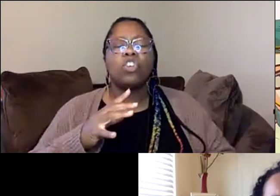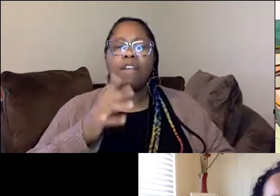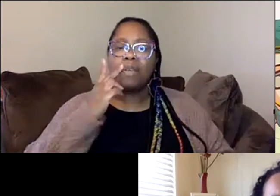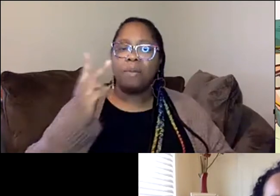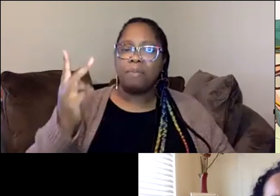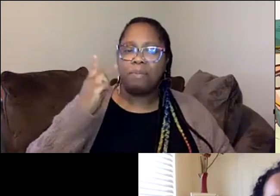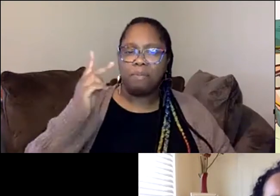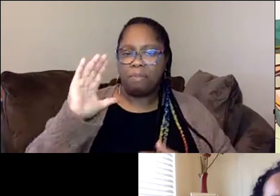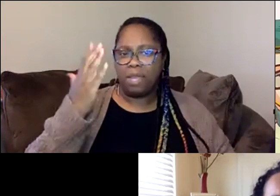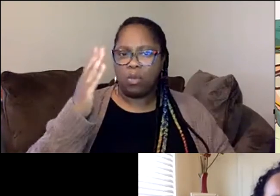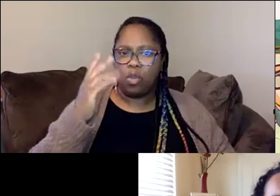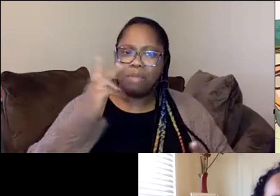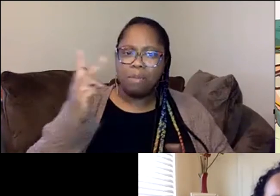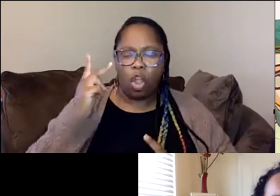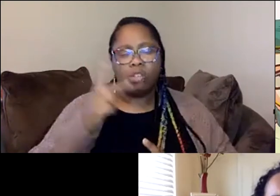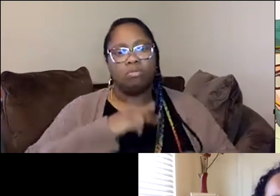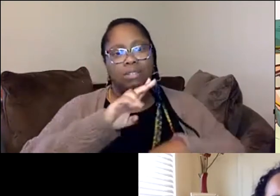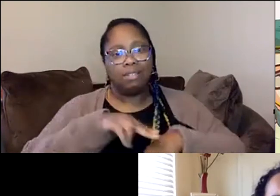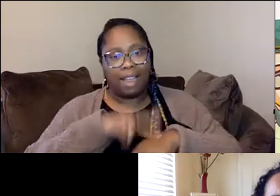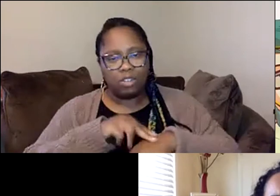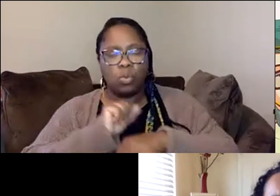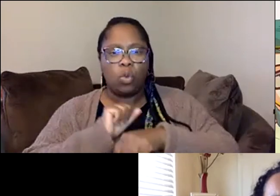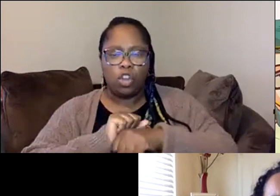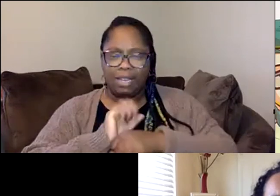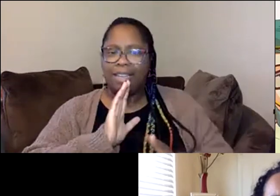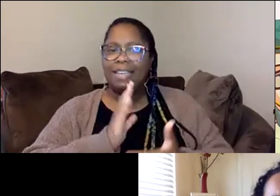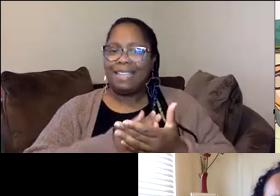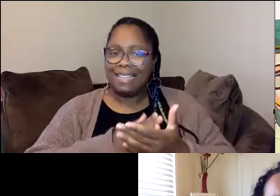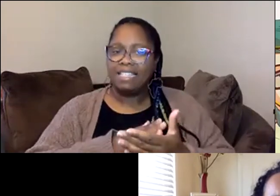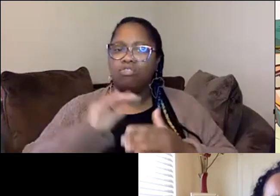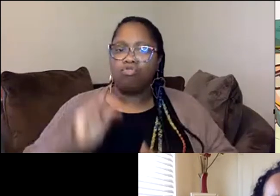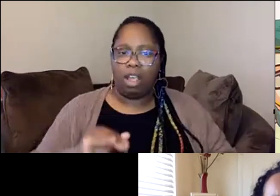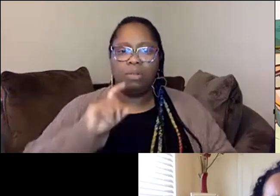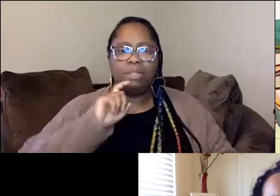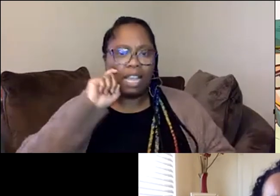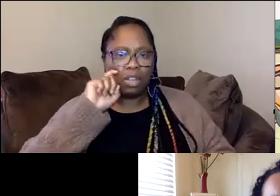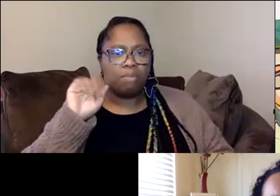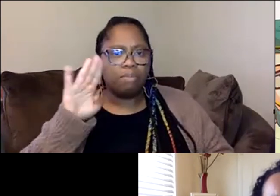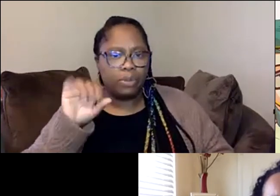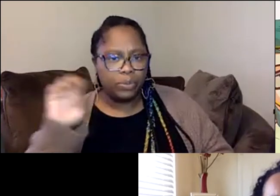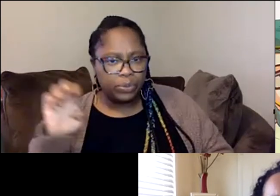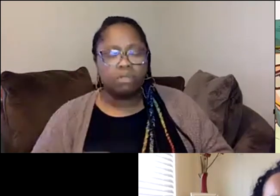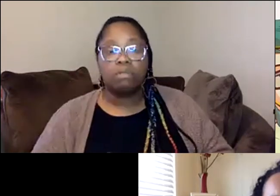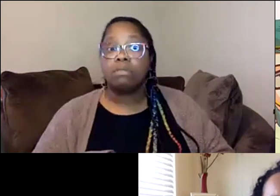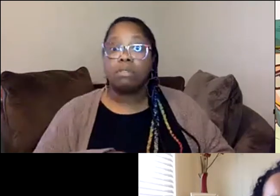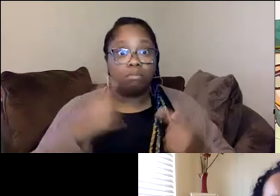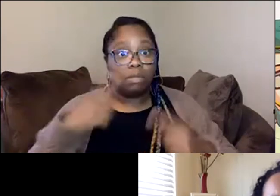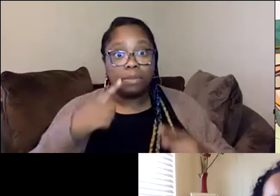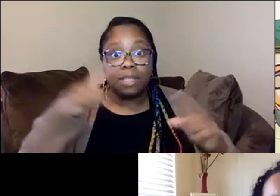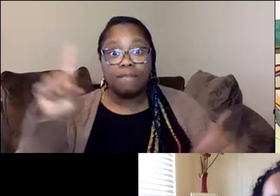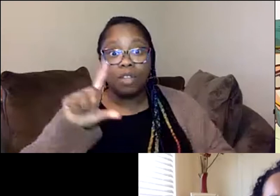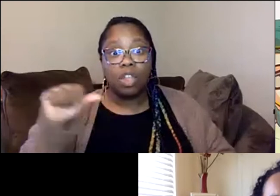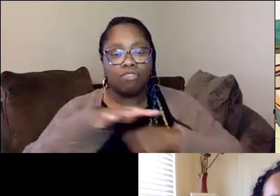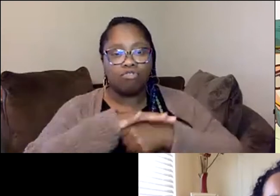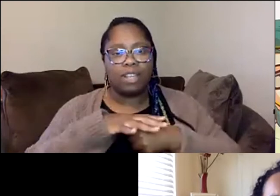national organization working to end carceral interventions against child sexual abuse. And when we are successful, Los Angeles County